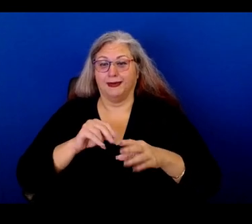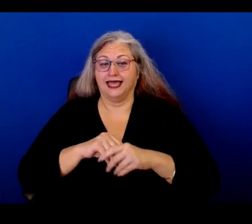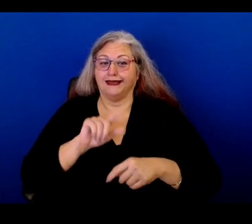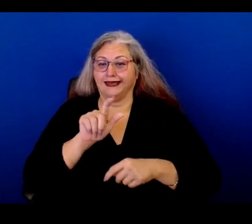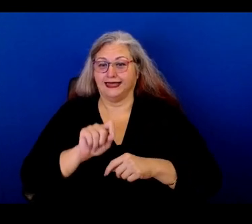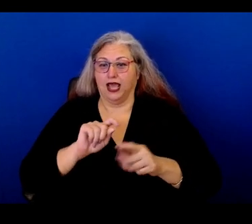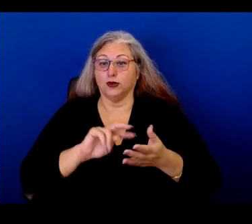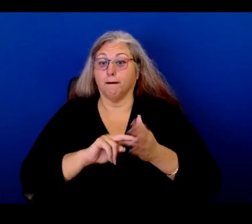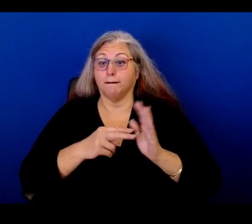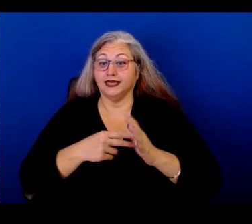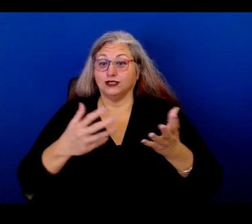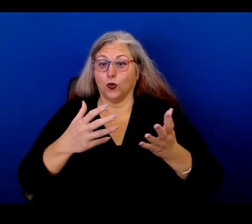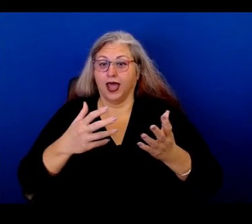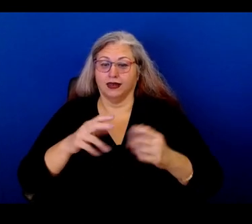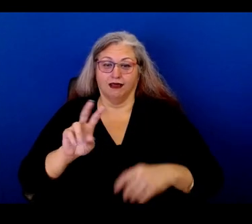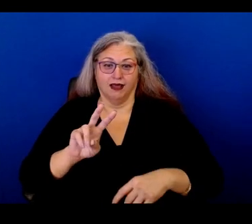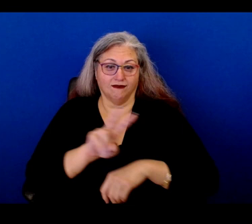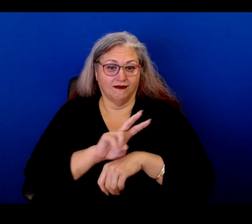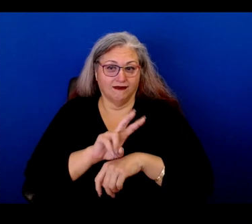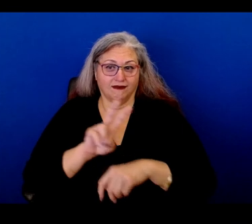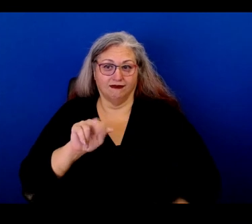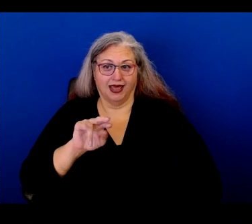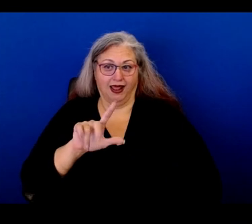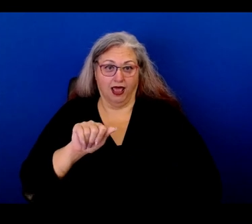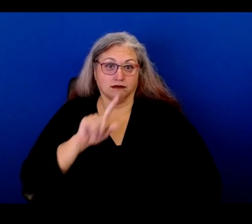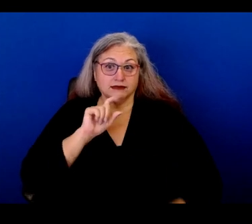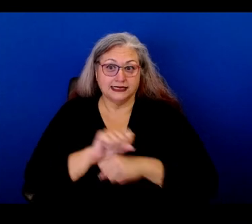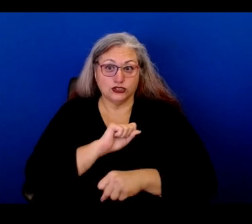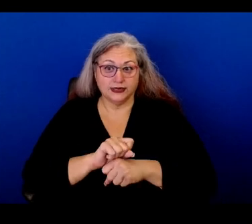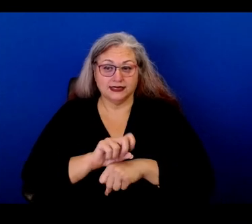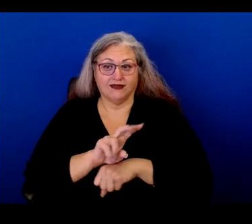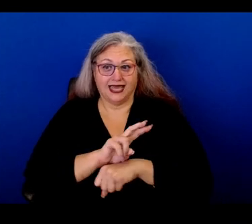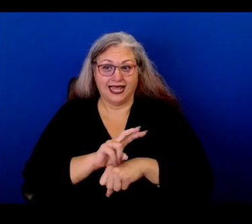Italian means vanilla. It truly means vanilla. So